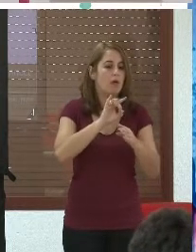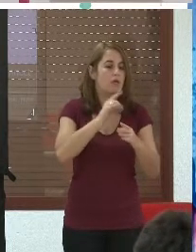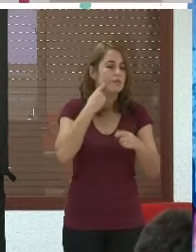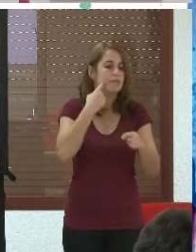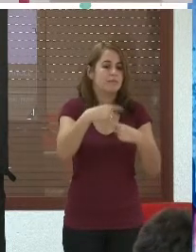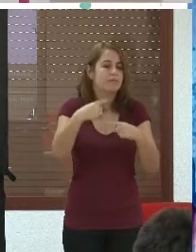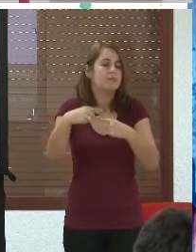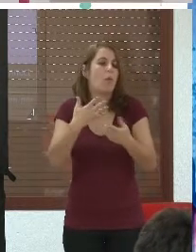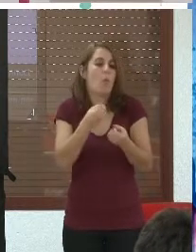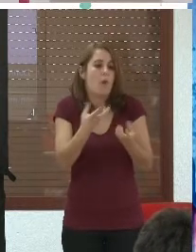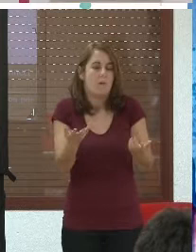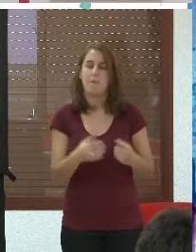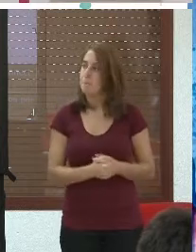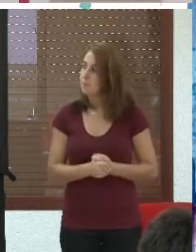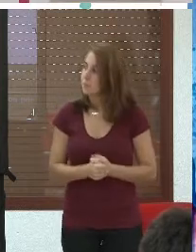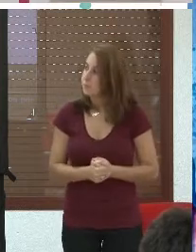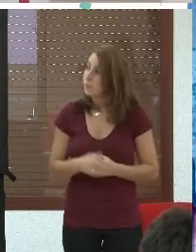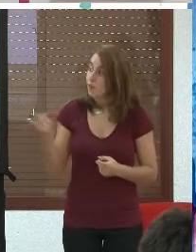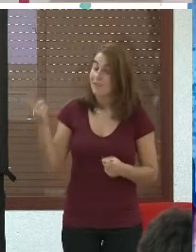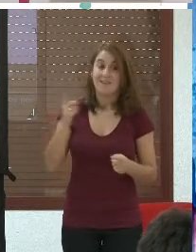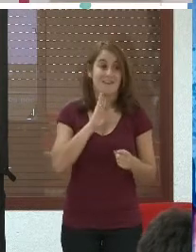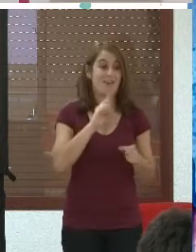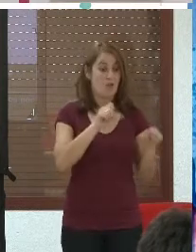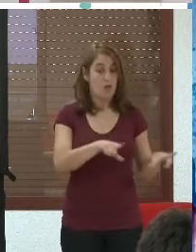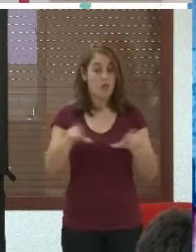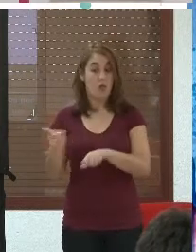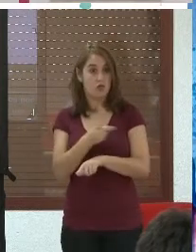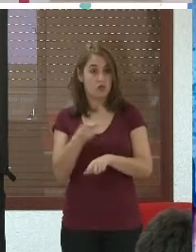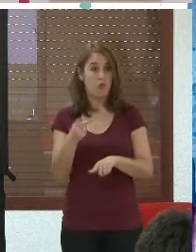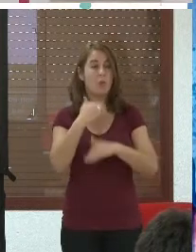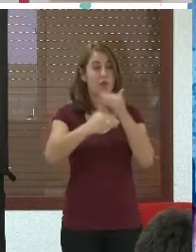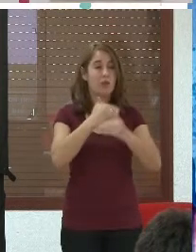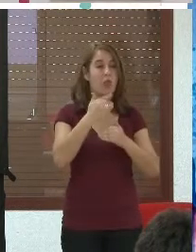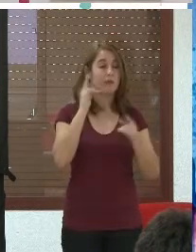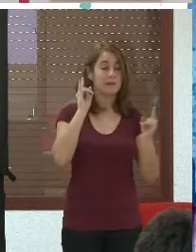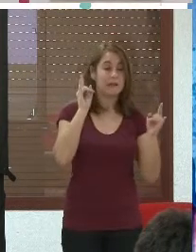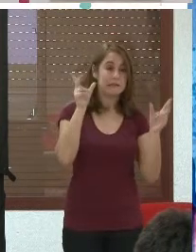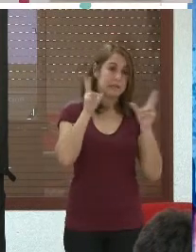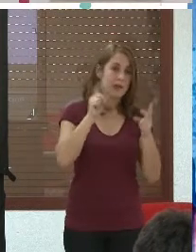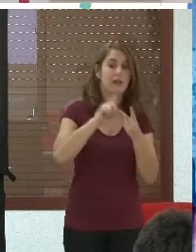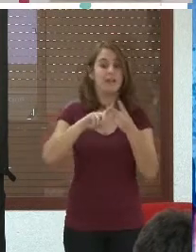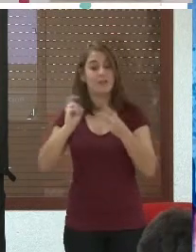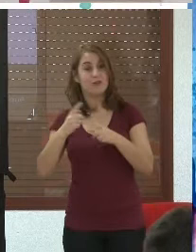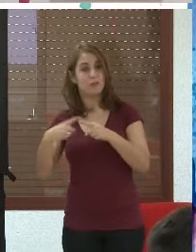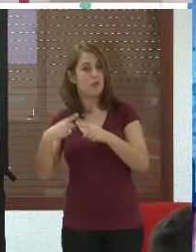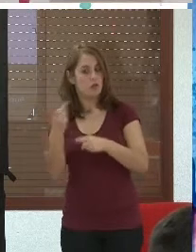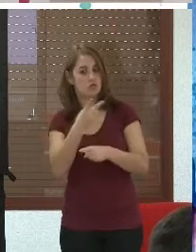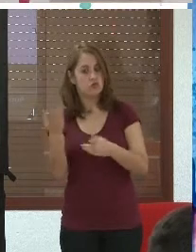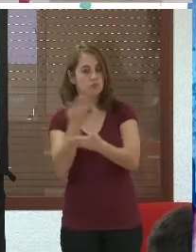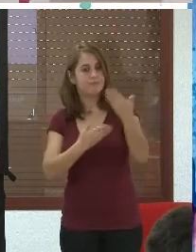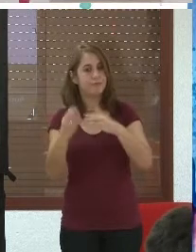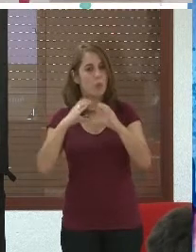to send, what signals we want to send. And then these two platforms, both the signal processor as well as the instrument